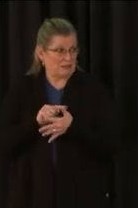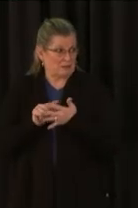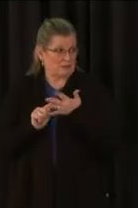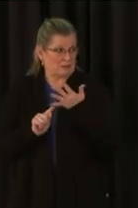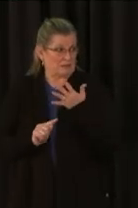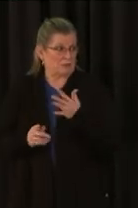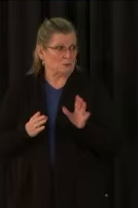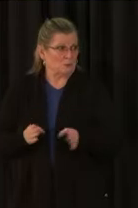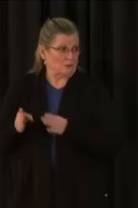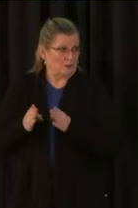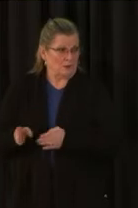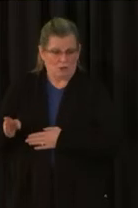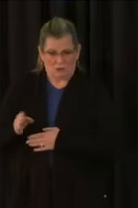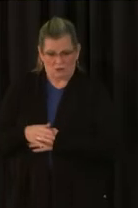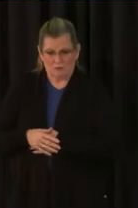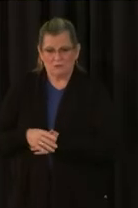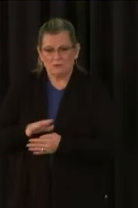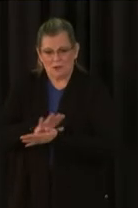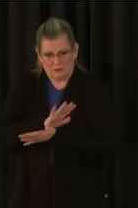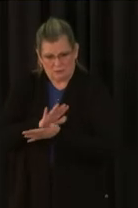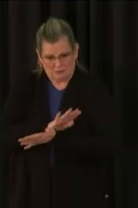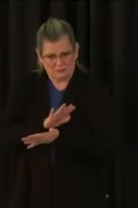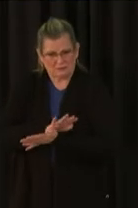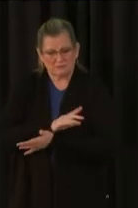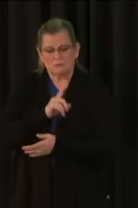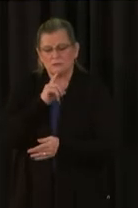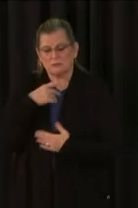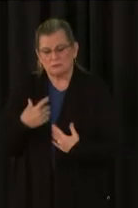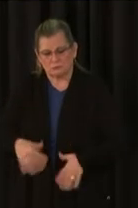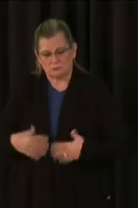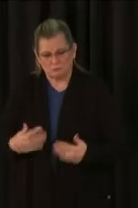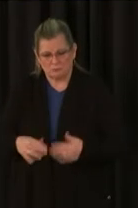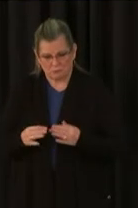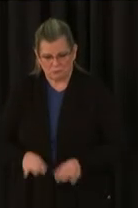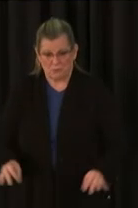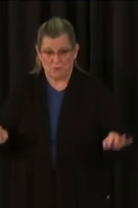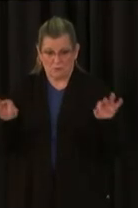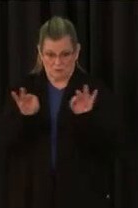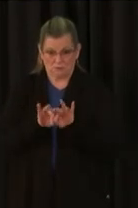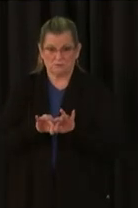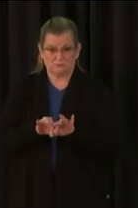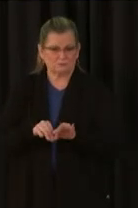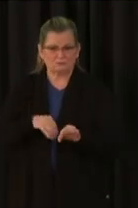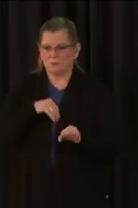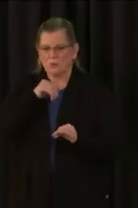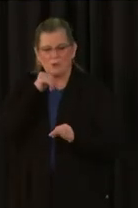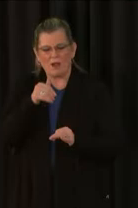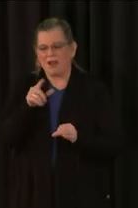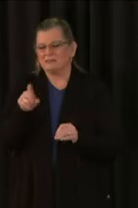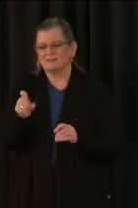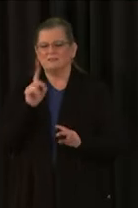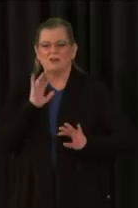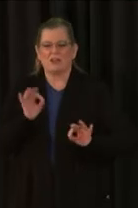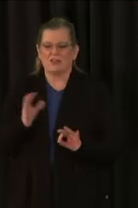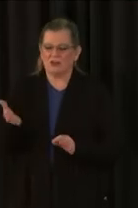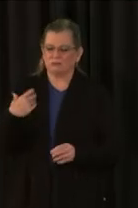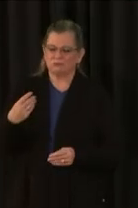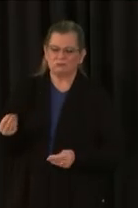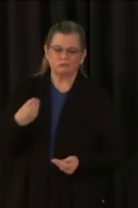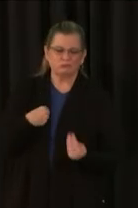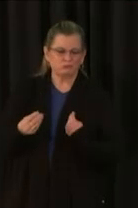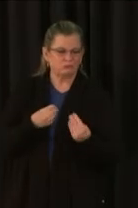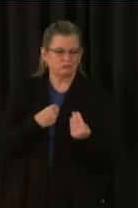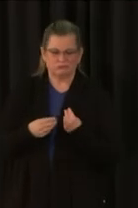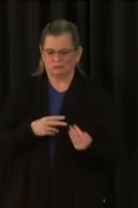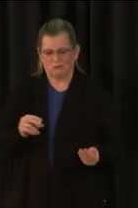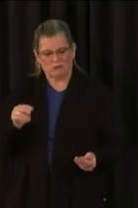still looking for the same information, and we try to make sure that we do not ask for anything that we haven't really asked for outside